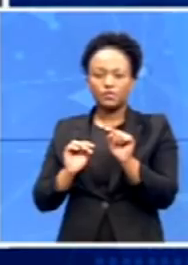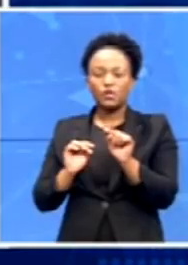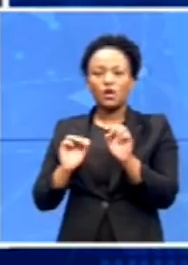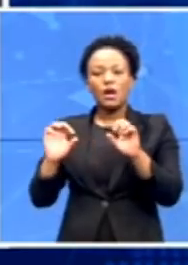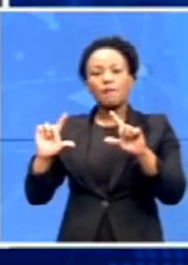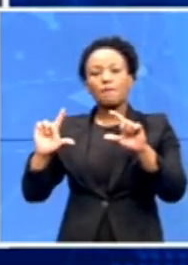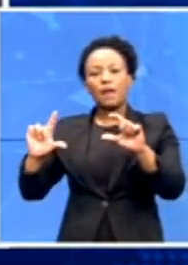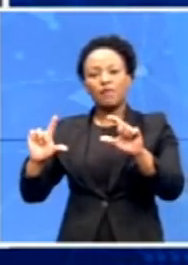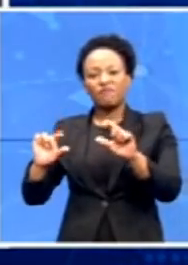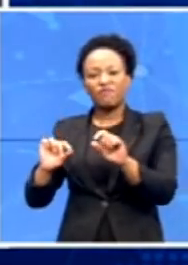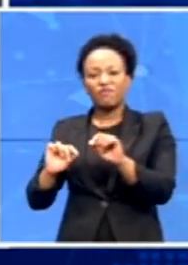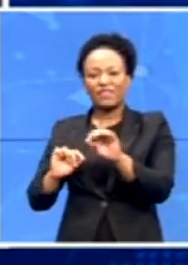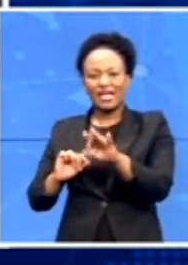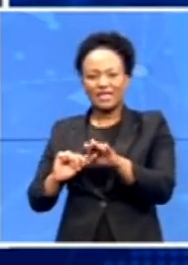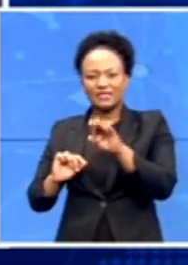Yes.